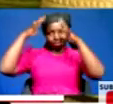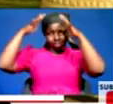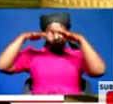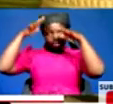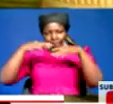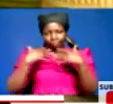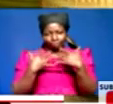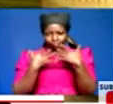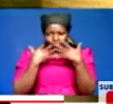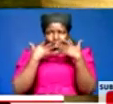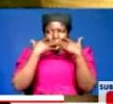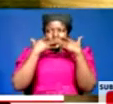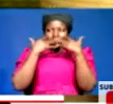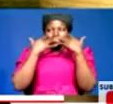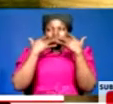smell